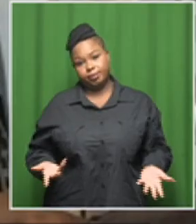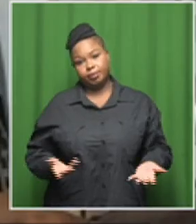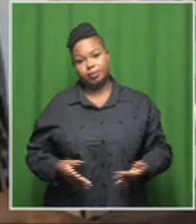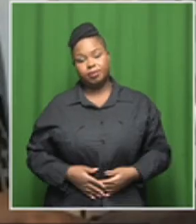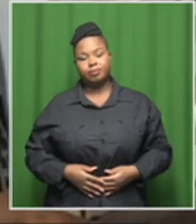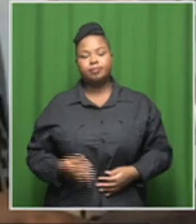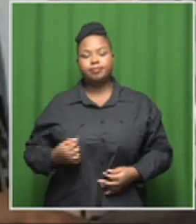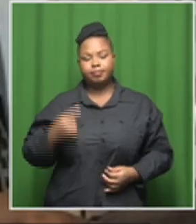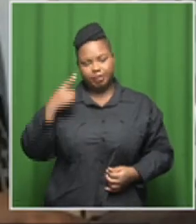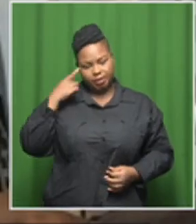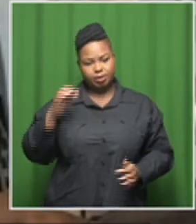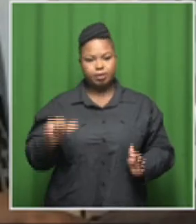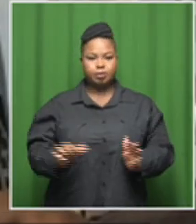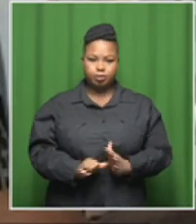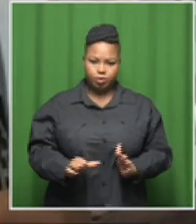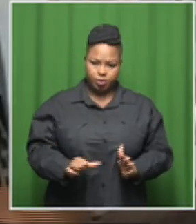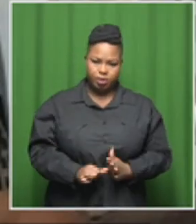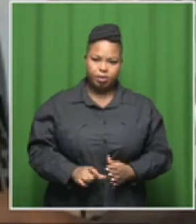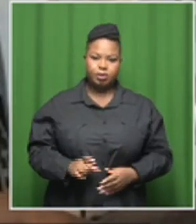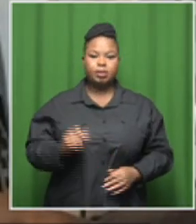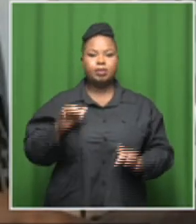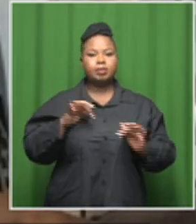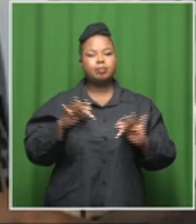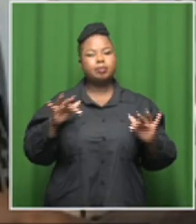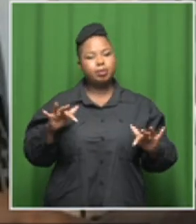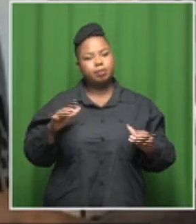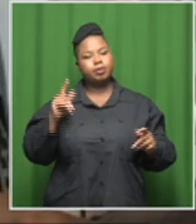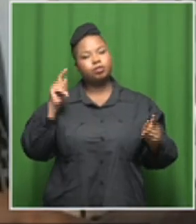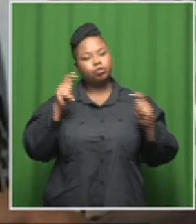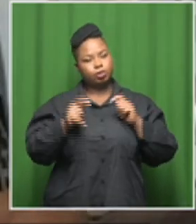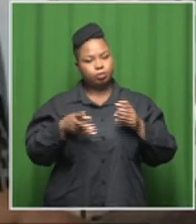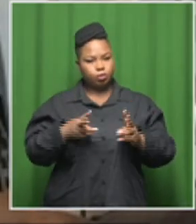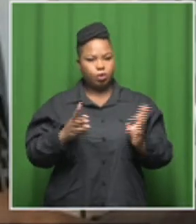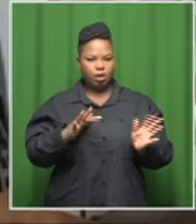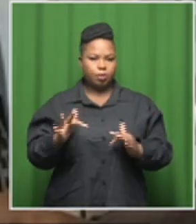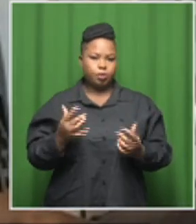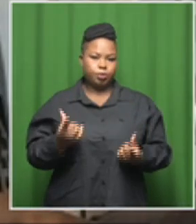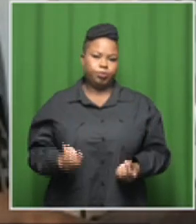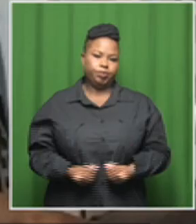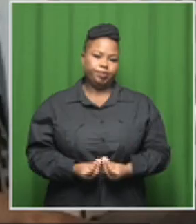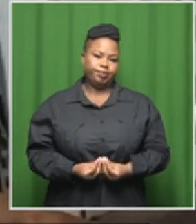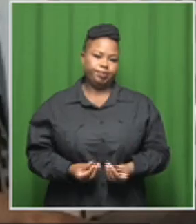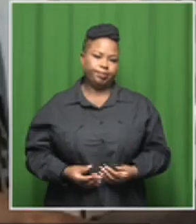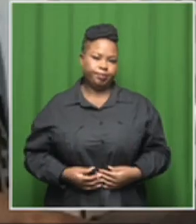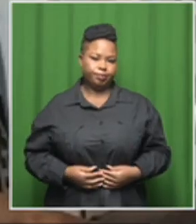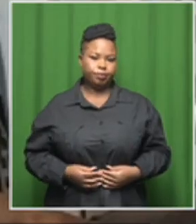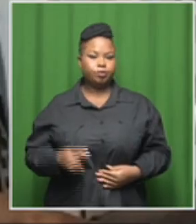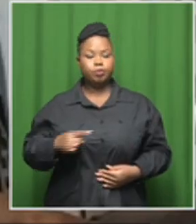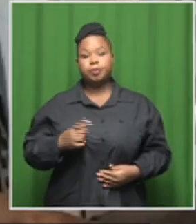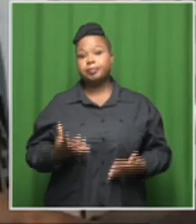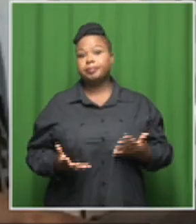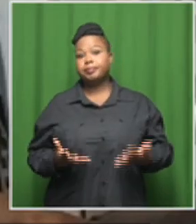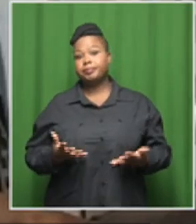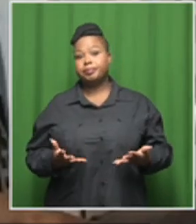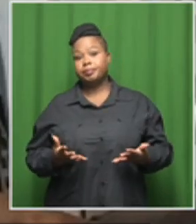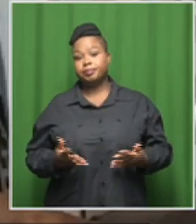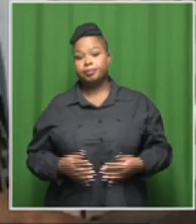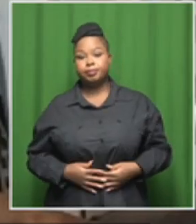it's very important that people change the way they do things to ensure that perhaps they